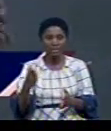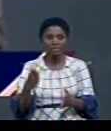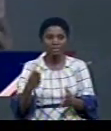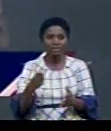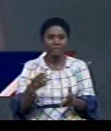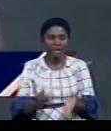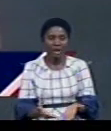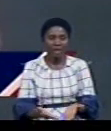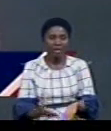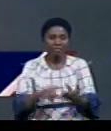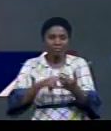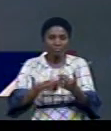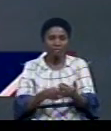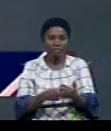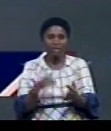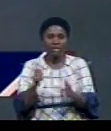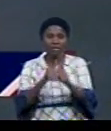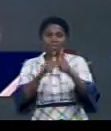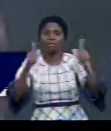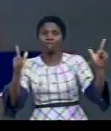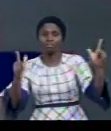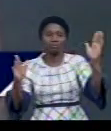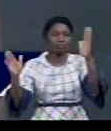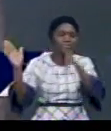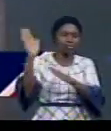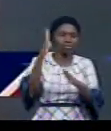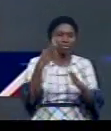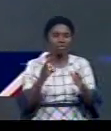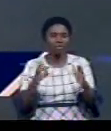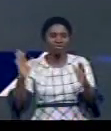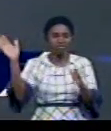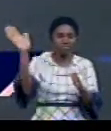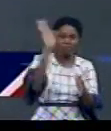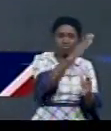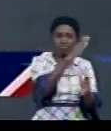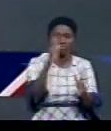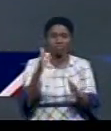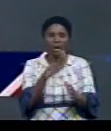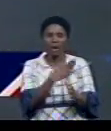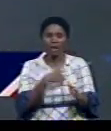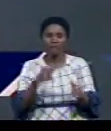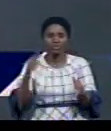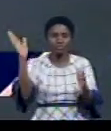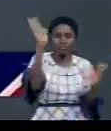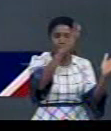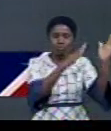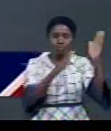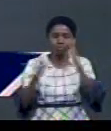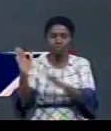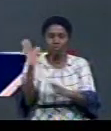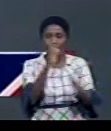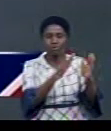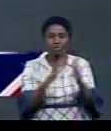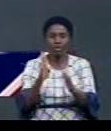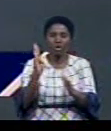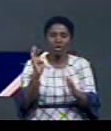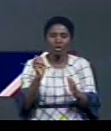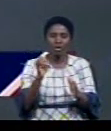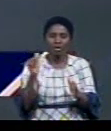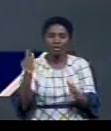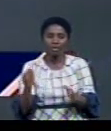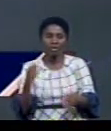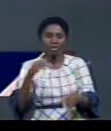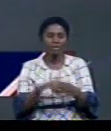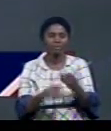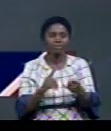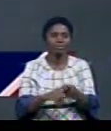waves beat into the ship, so that it was now full. Verse 38.